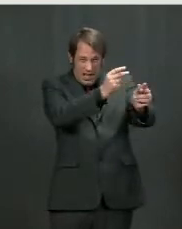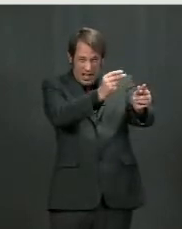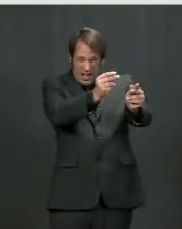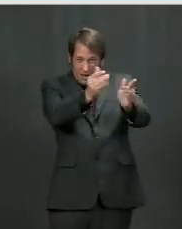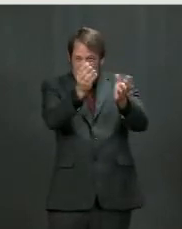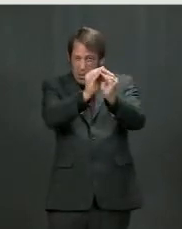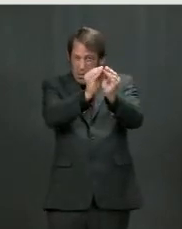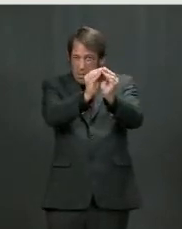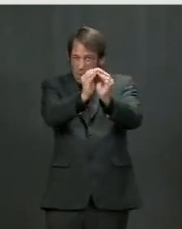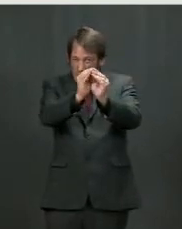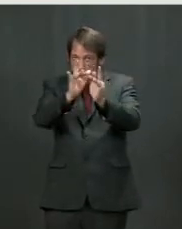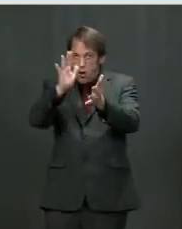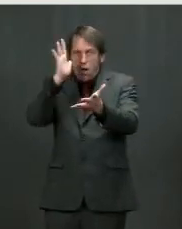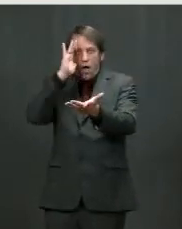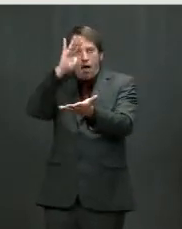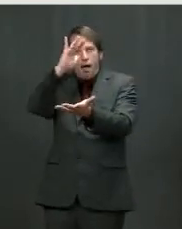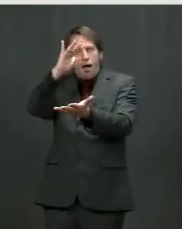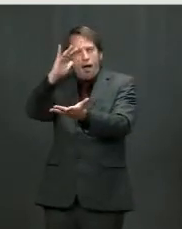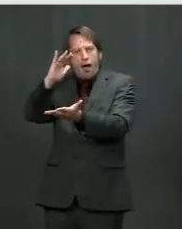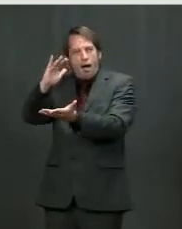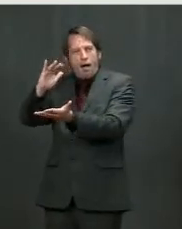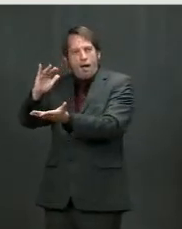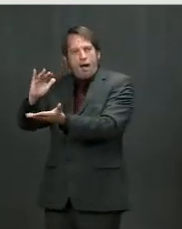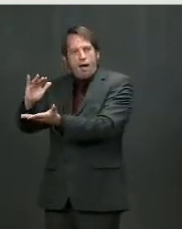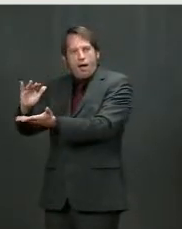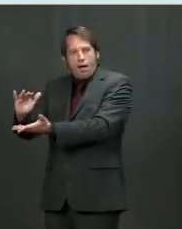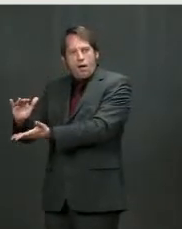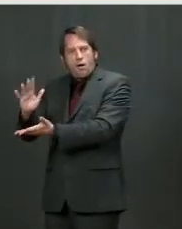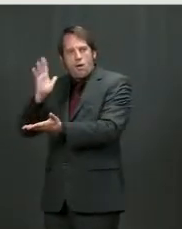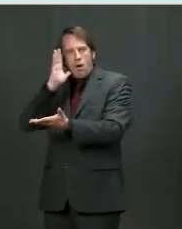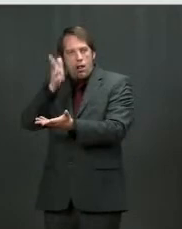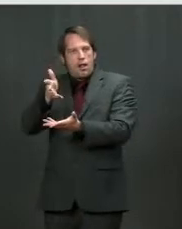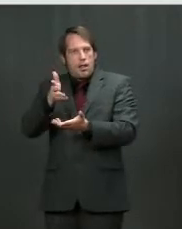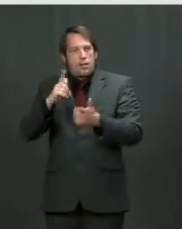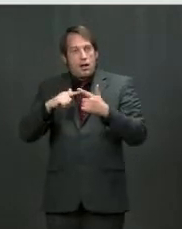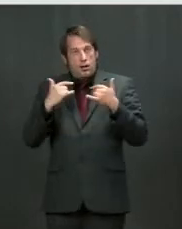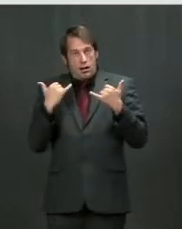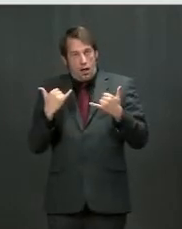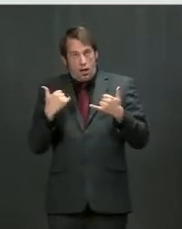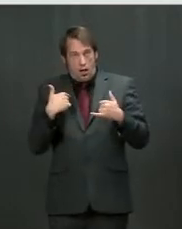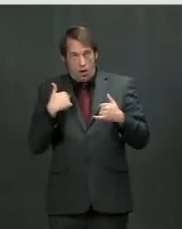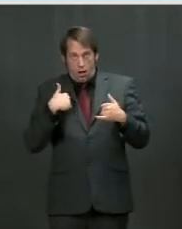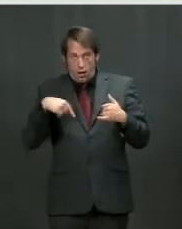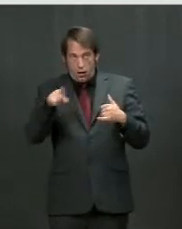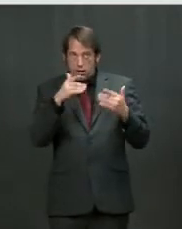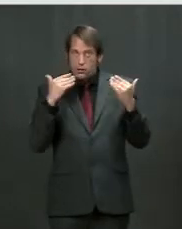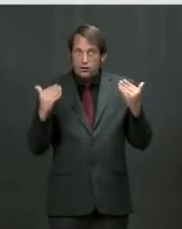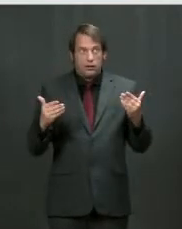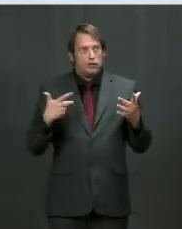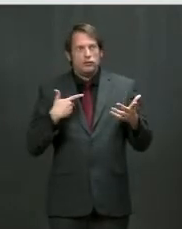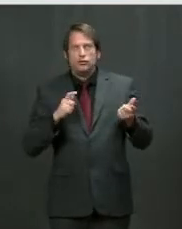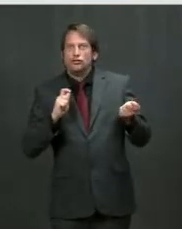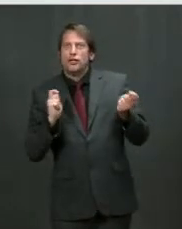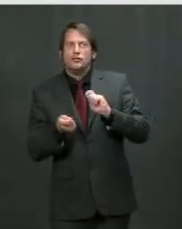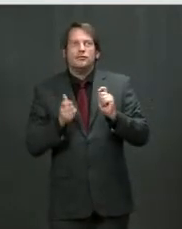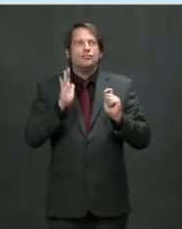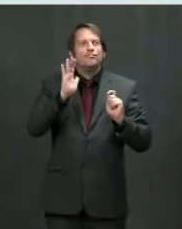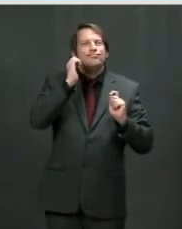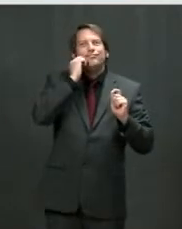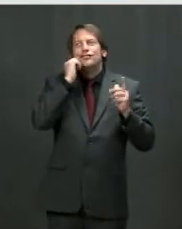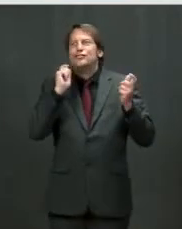not recommend doing anything different until we get well below the level where we are right now. Great, thank you. Next